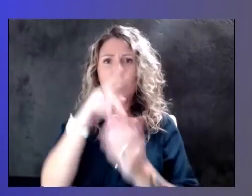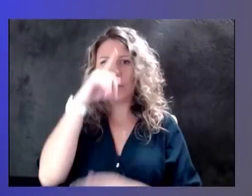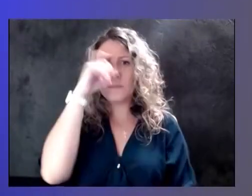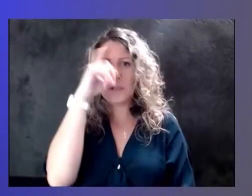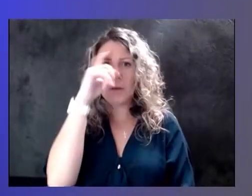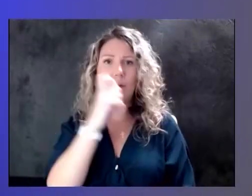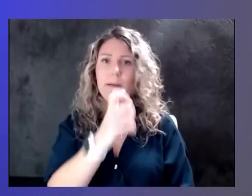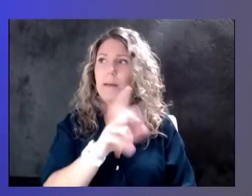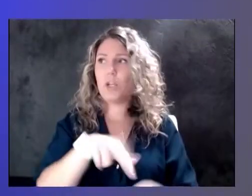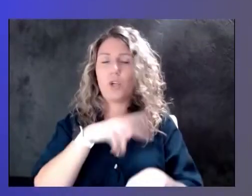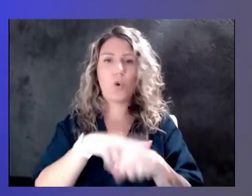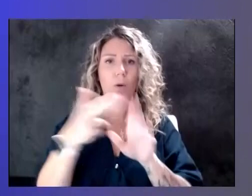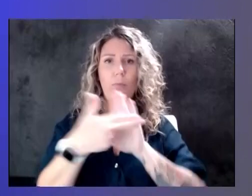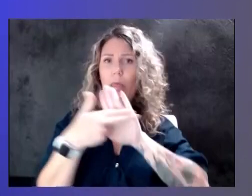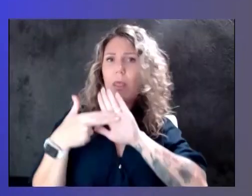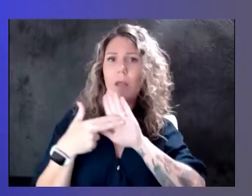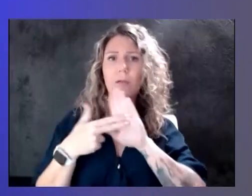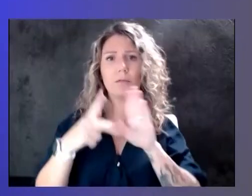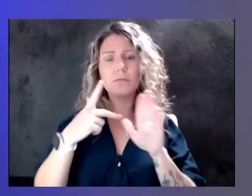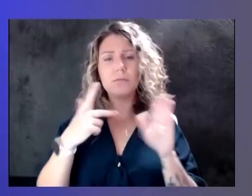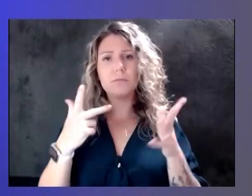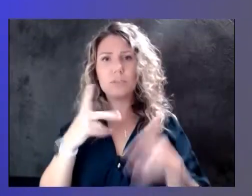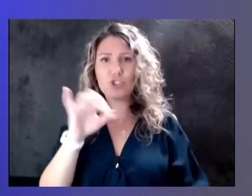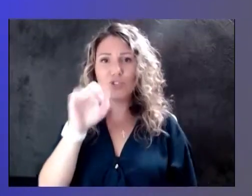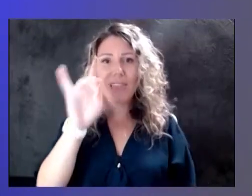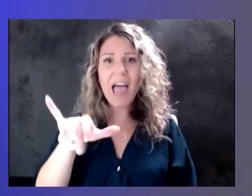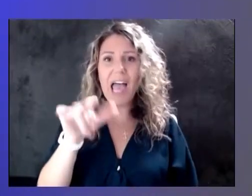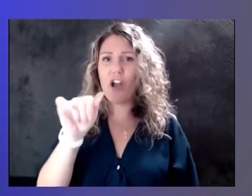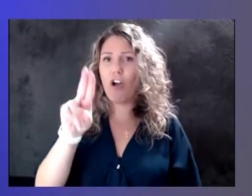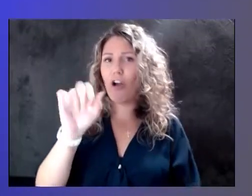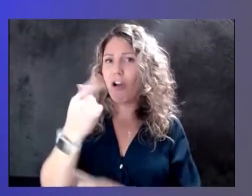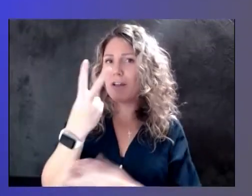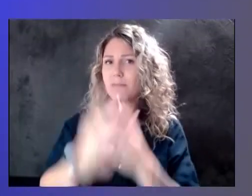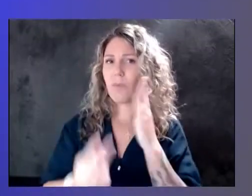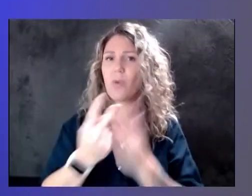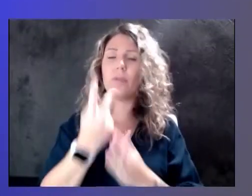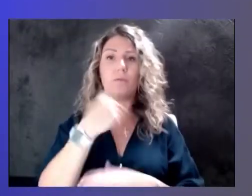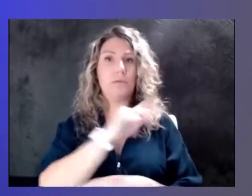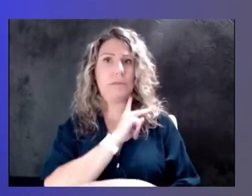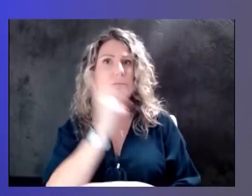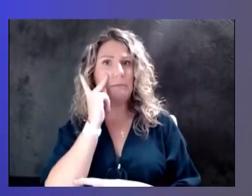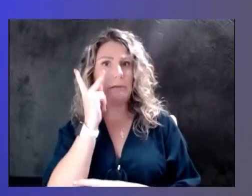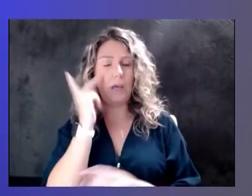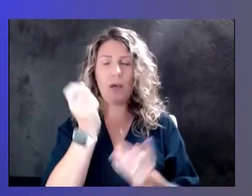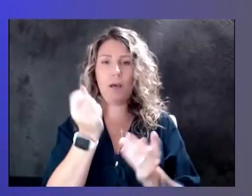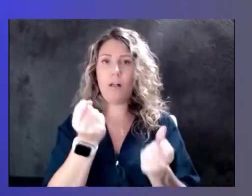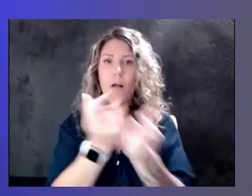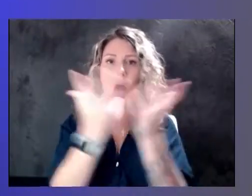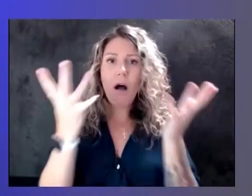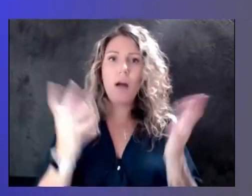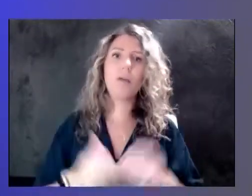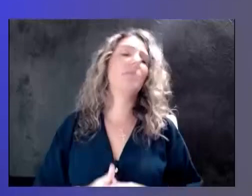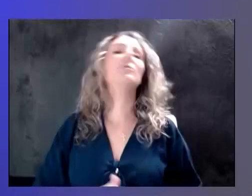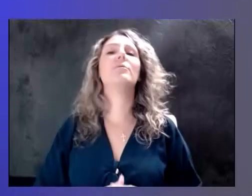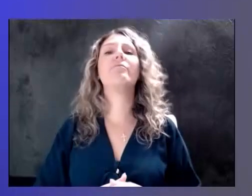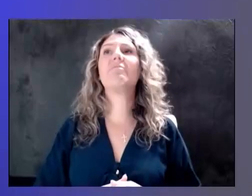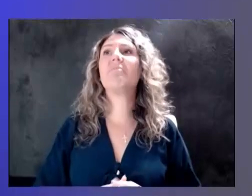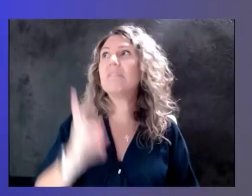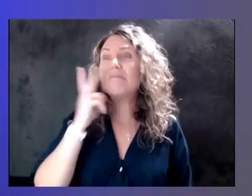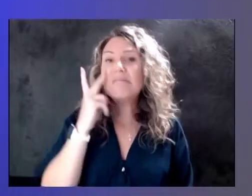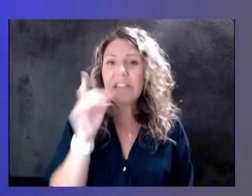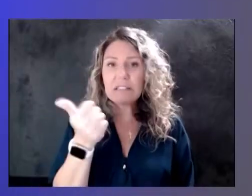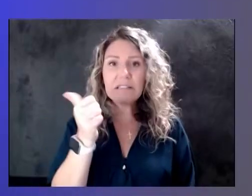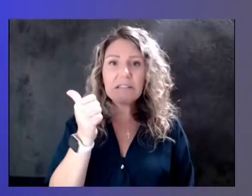diagnosing in July and August, and we're seeing quite a bit of it. So we're seeing 10-20%